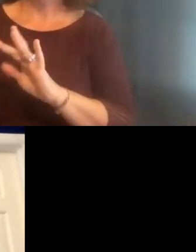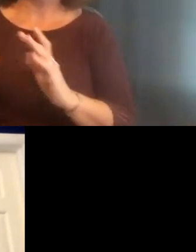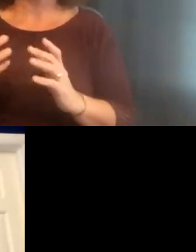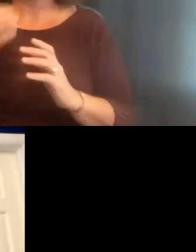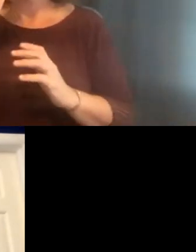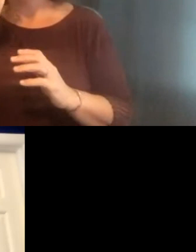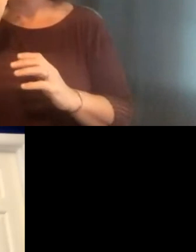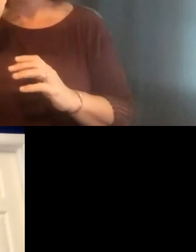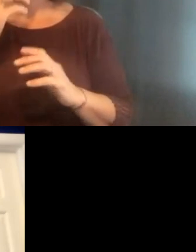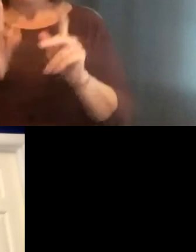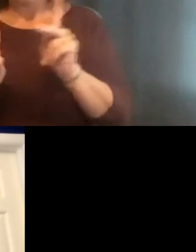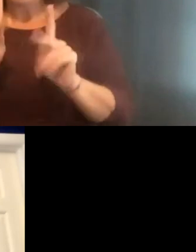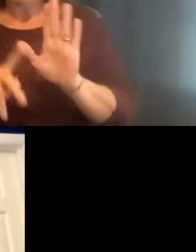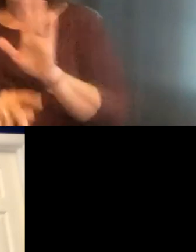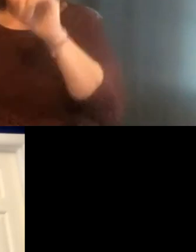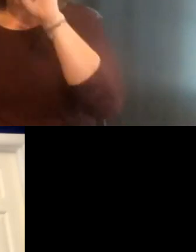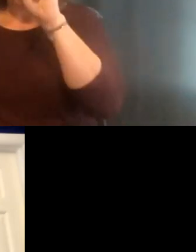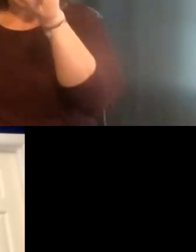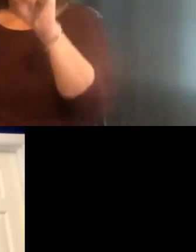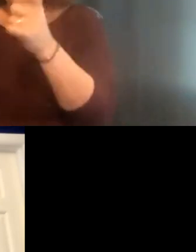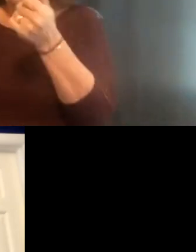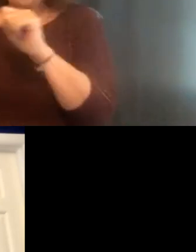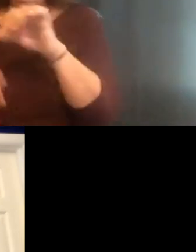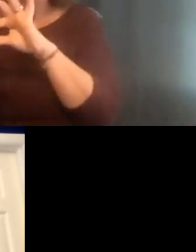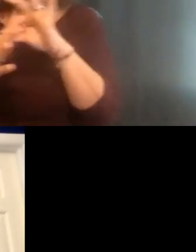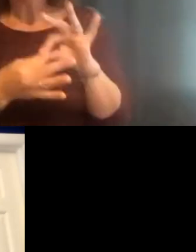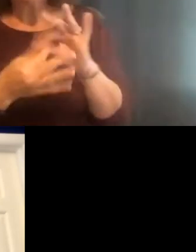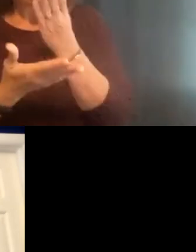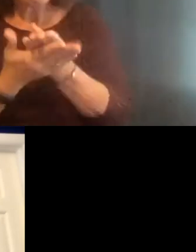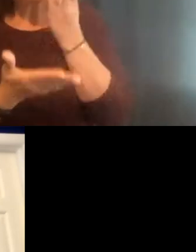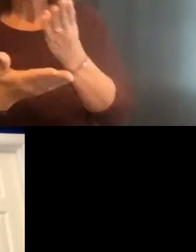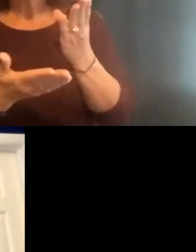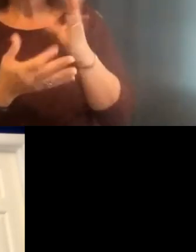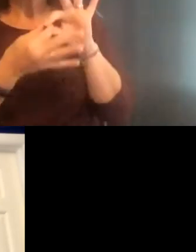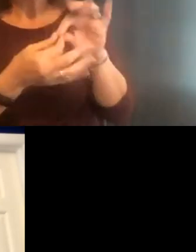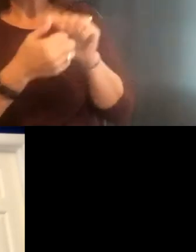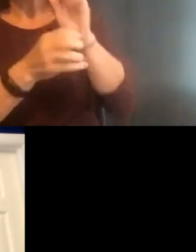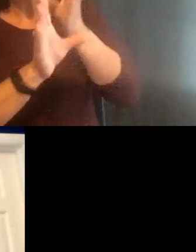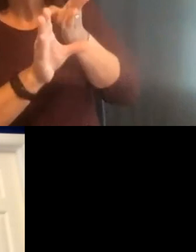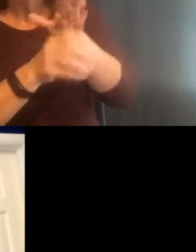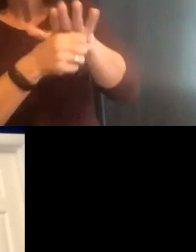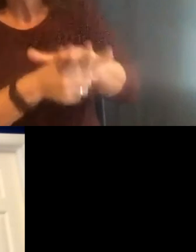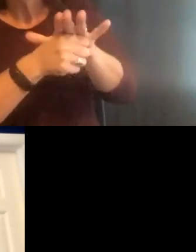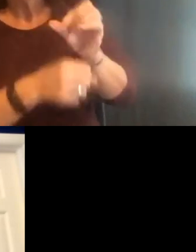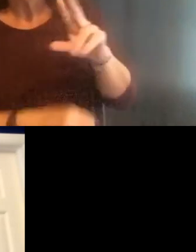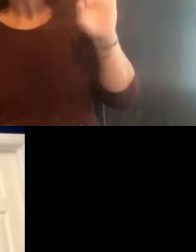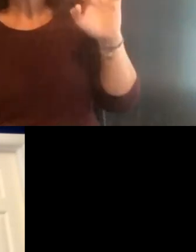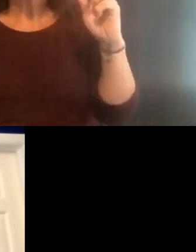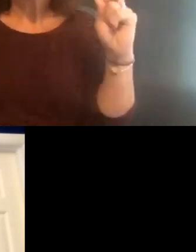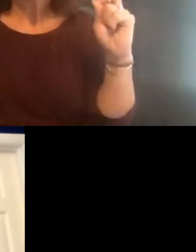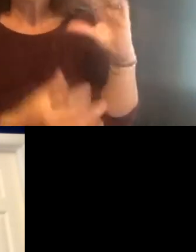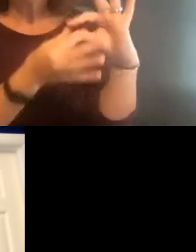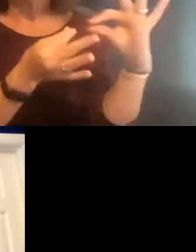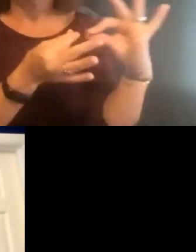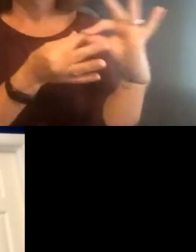of people's dreams is related to their psychological stressors or even their unconscious, as Freud put forward? And